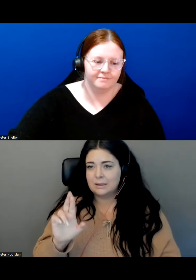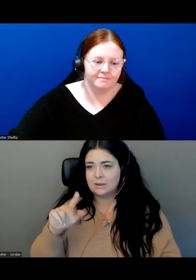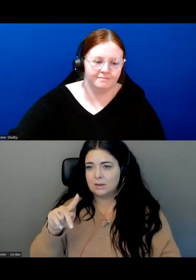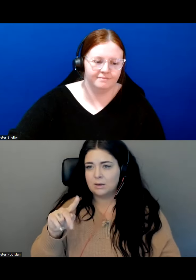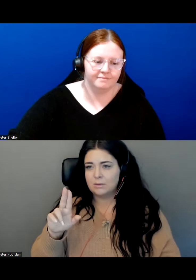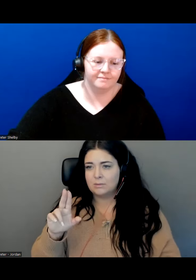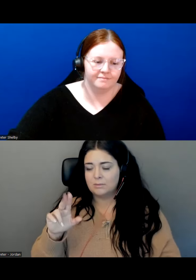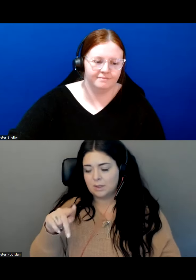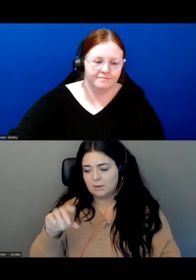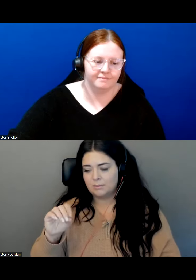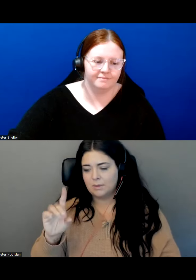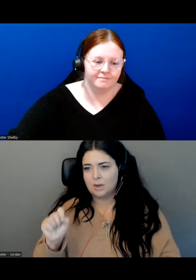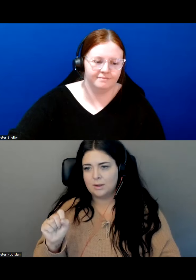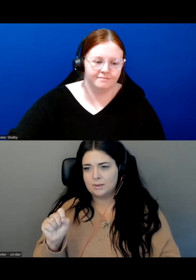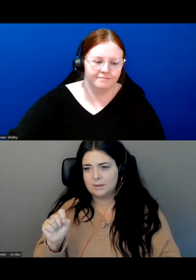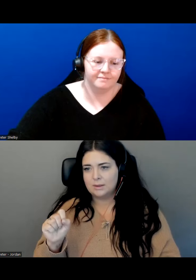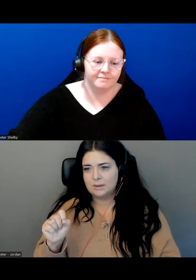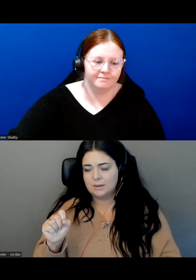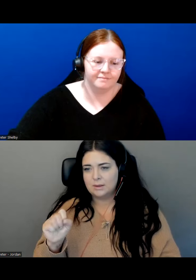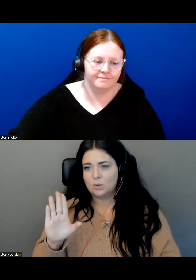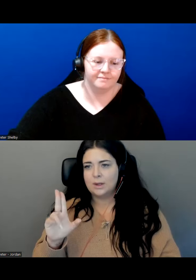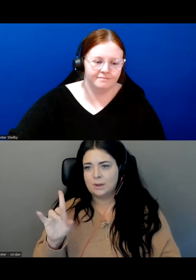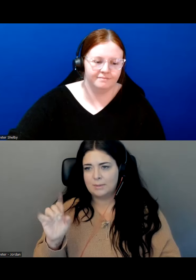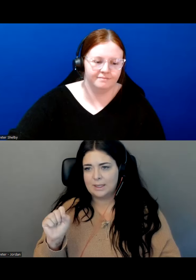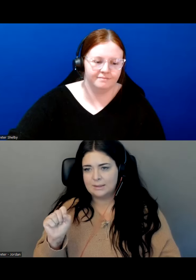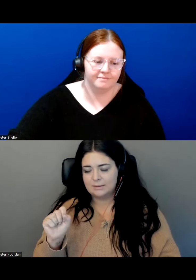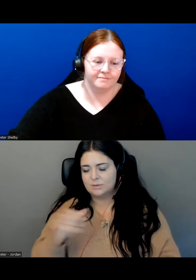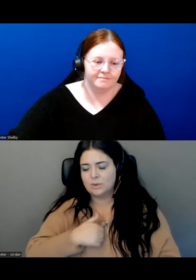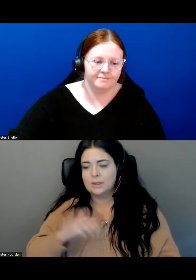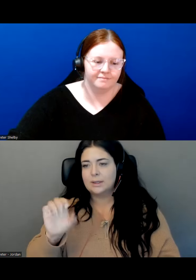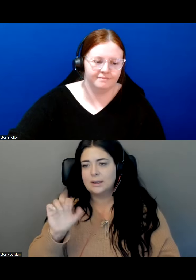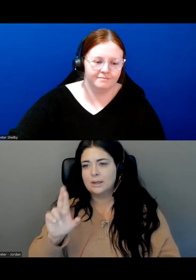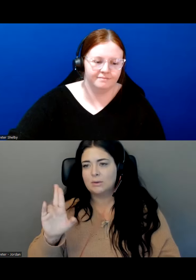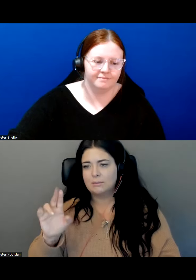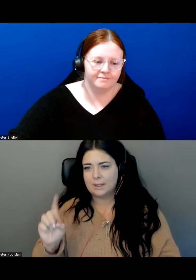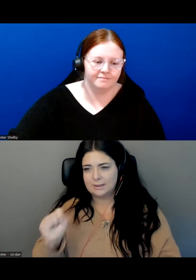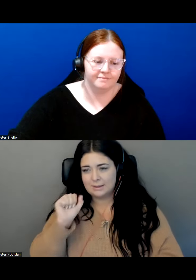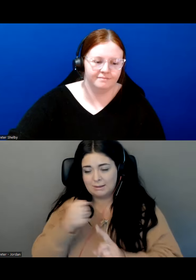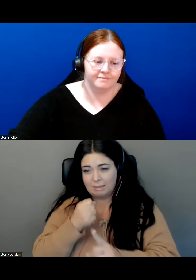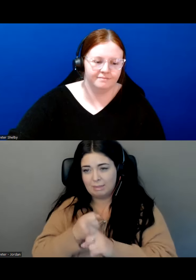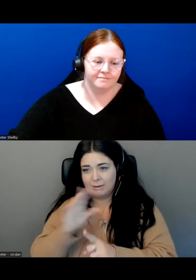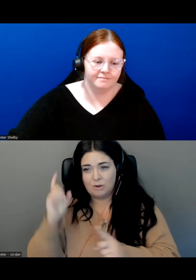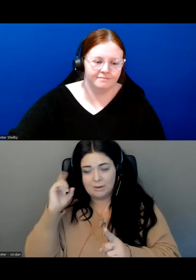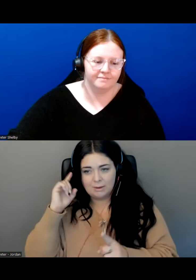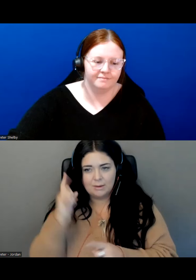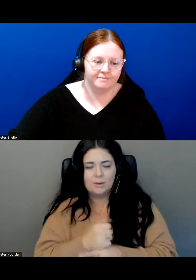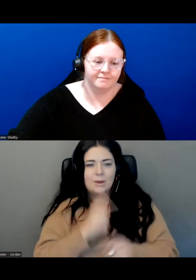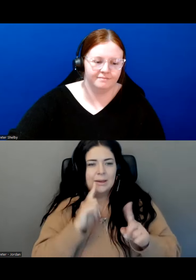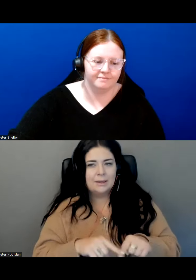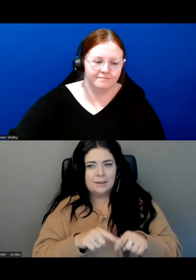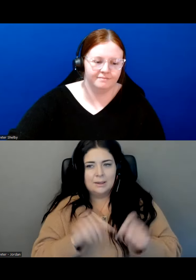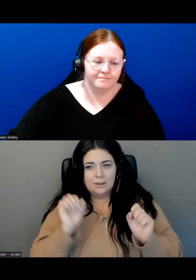Depends on the loudness of music or whatever you may be listening to. You can